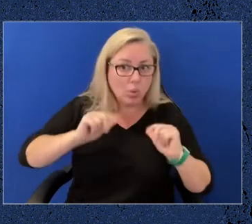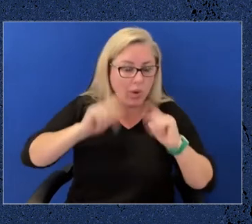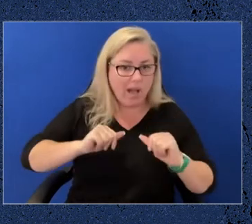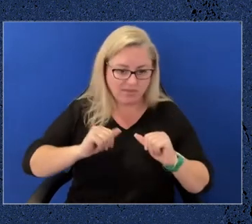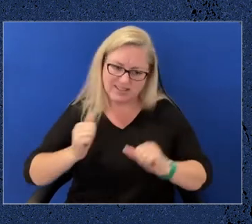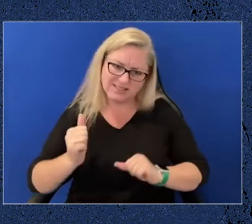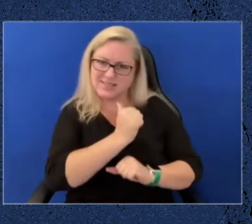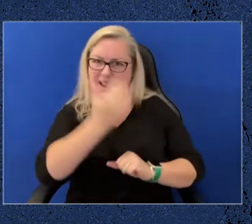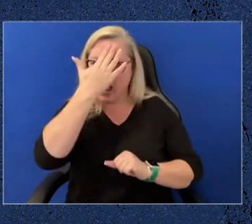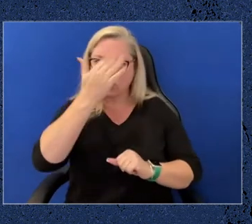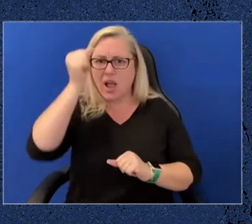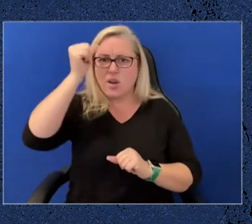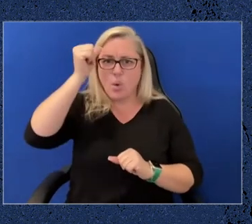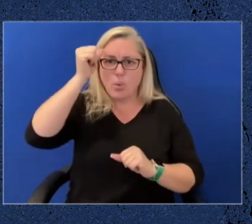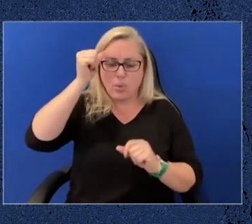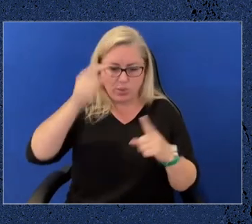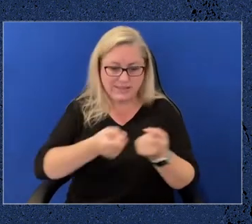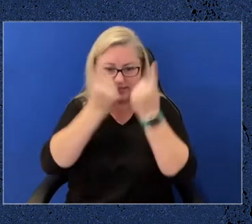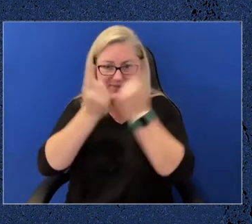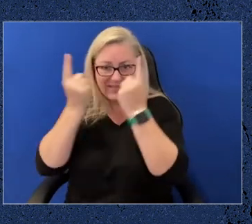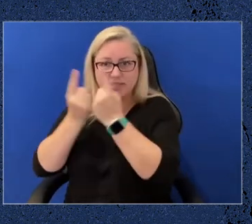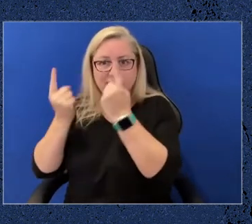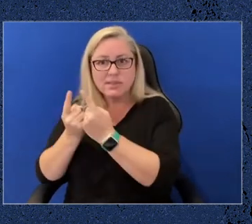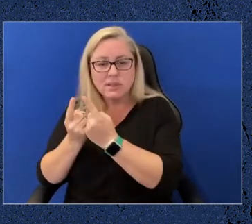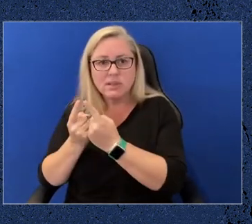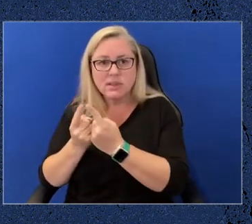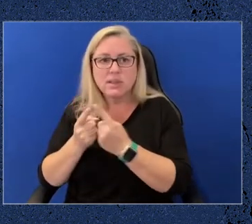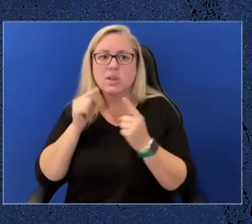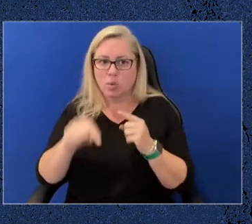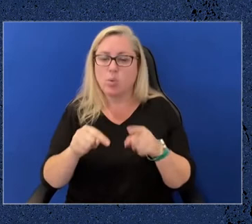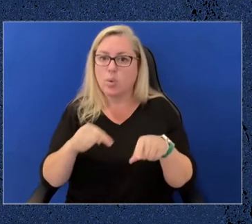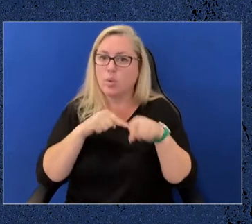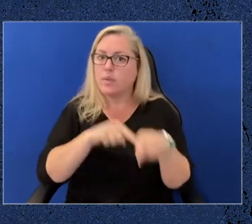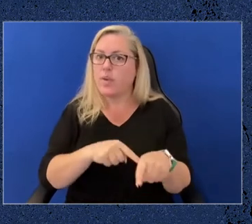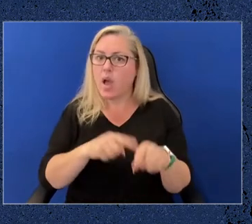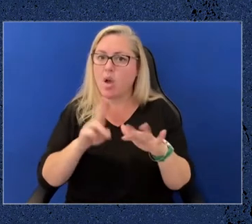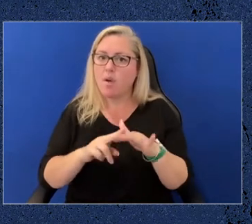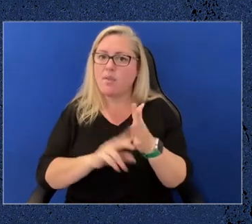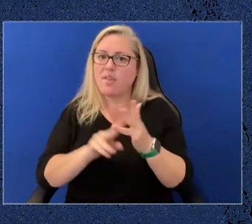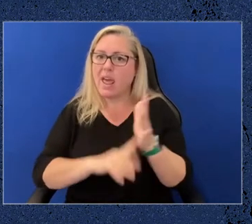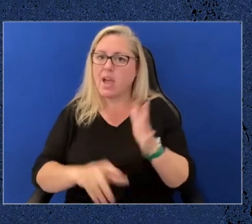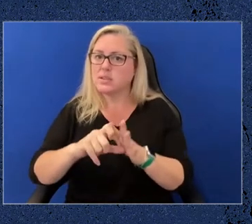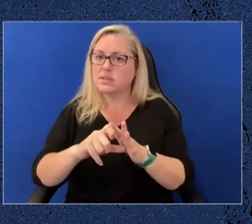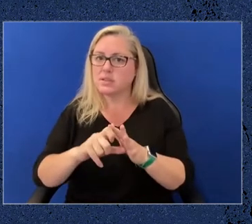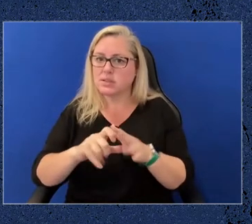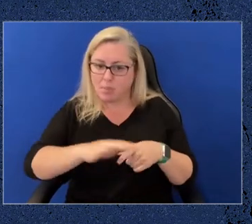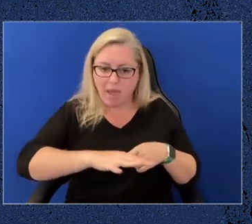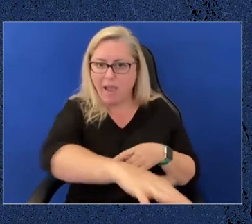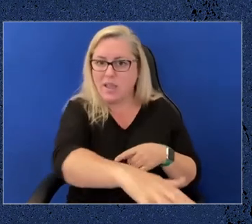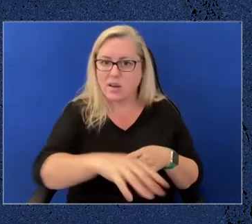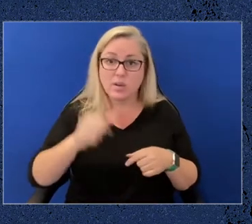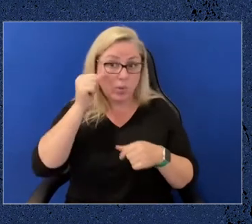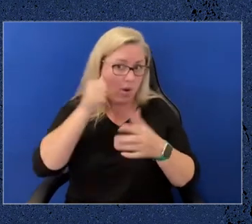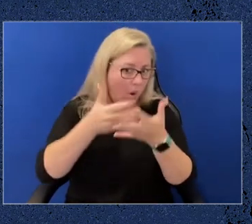that riverbed or for that particular floodplain, practices were probably different, right? But there was always